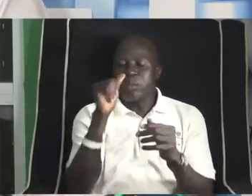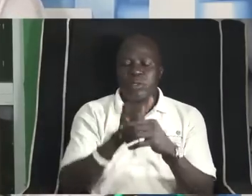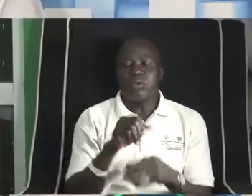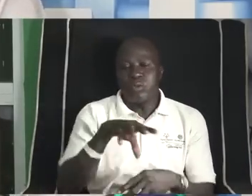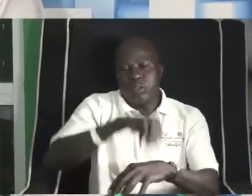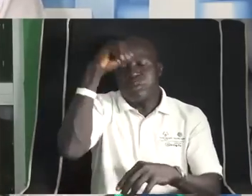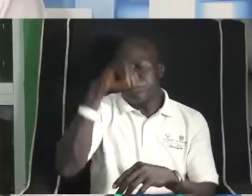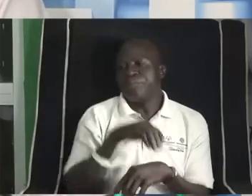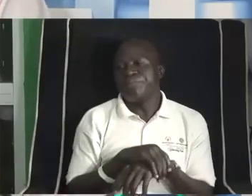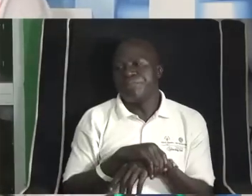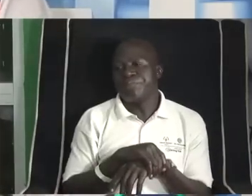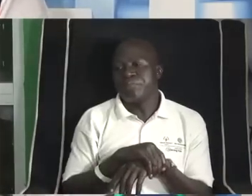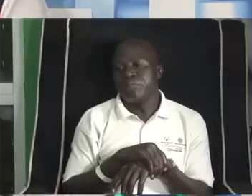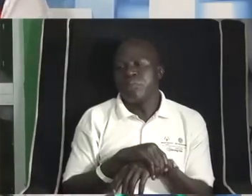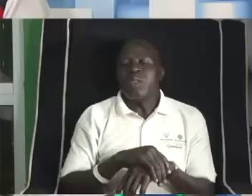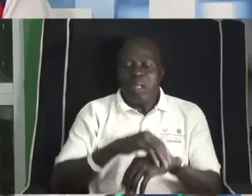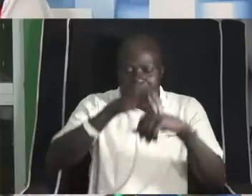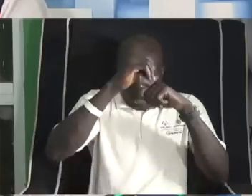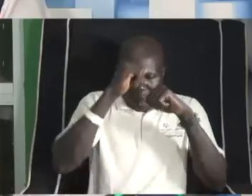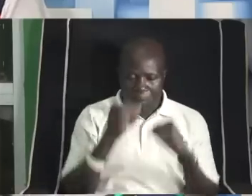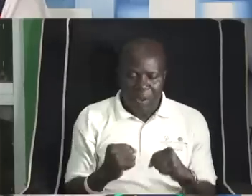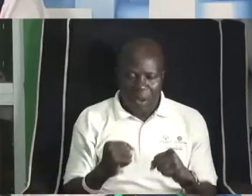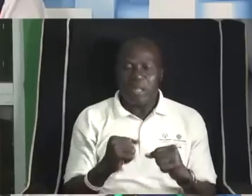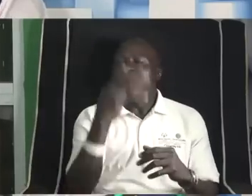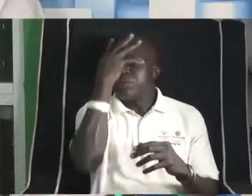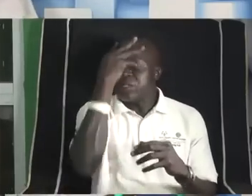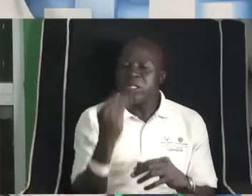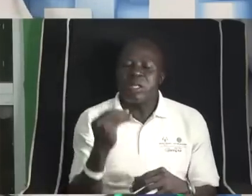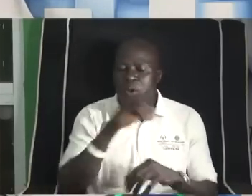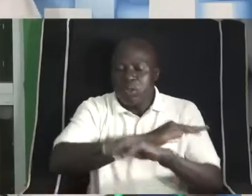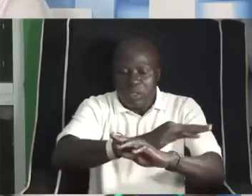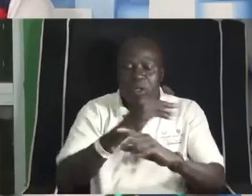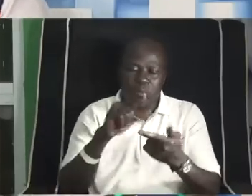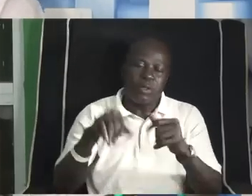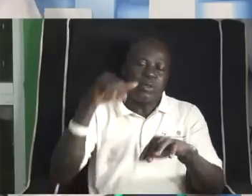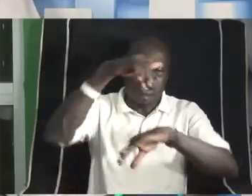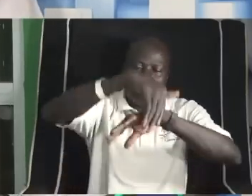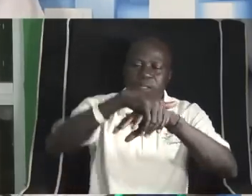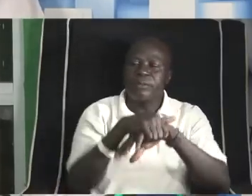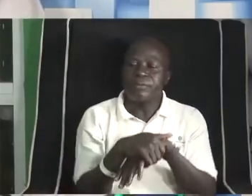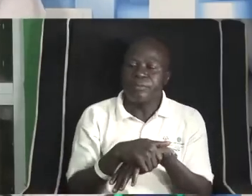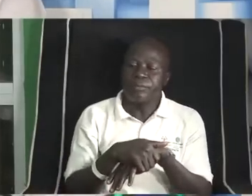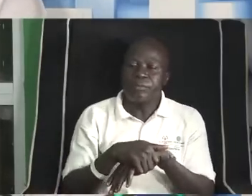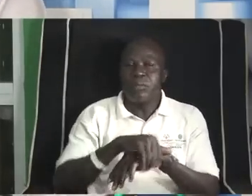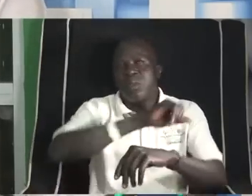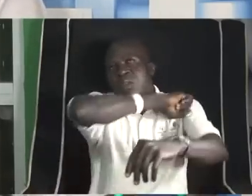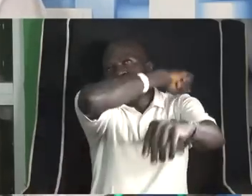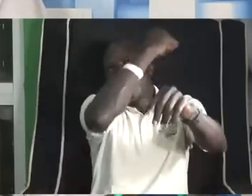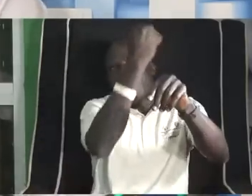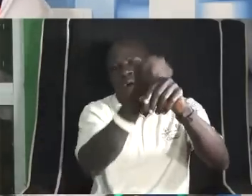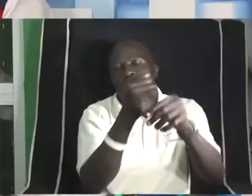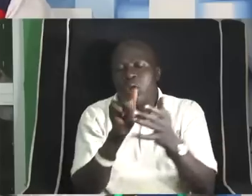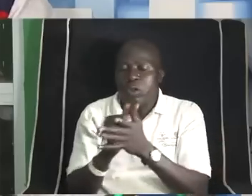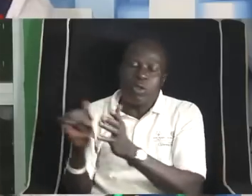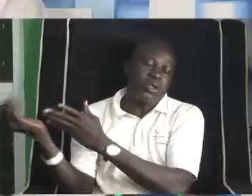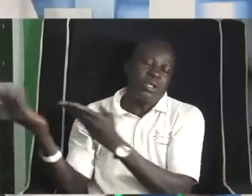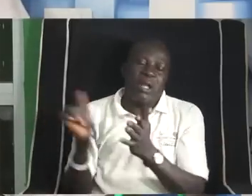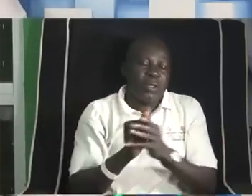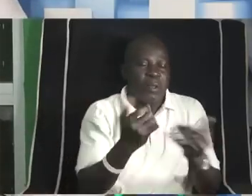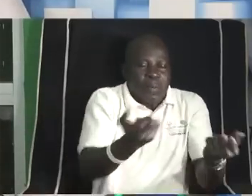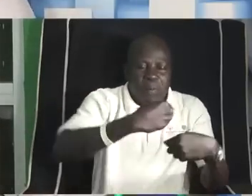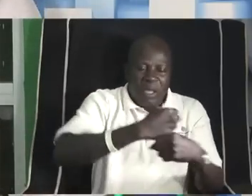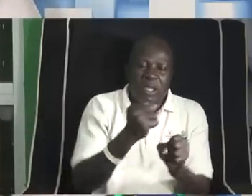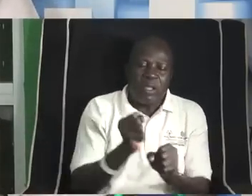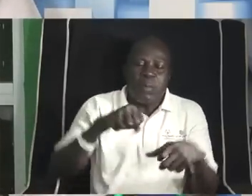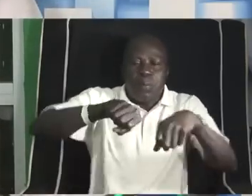one in the sleep or nightmare. The power that delays one from the nightmare. The forces